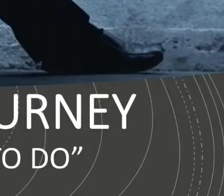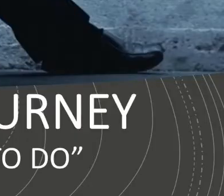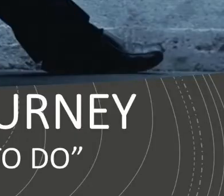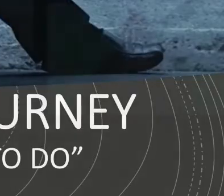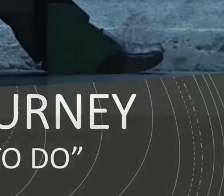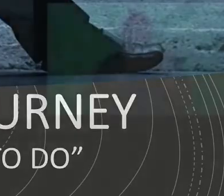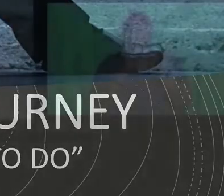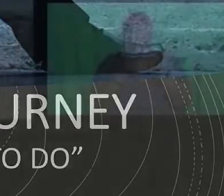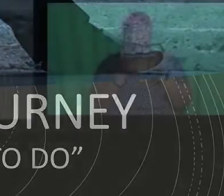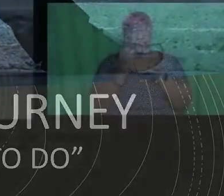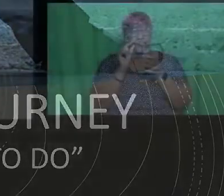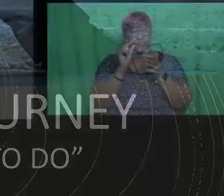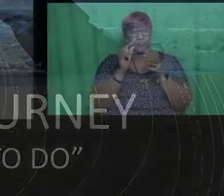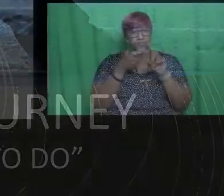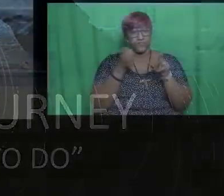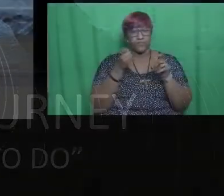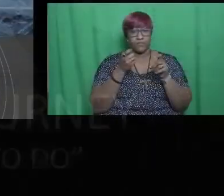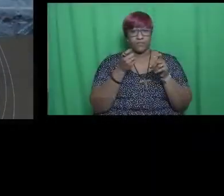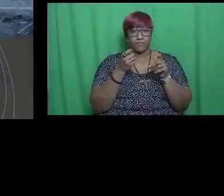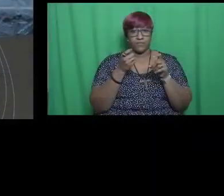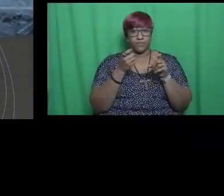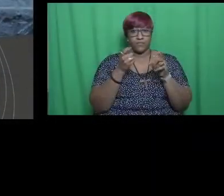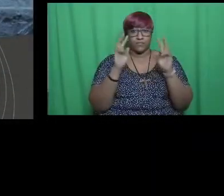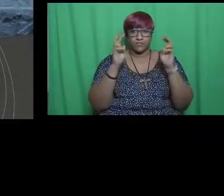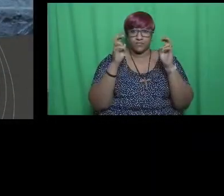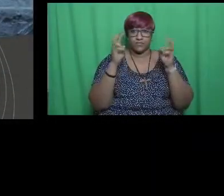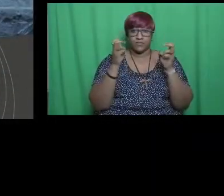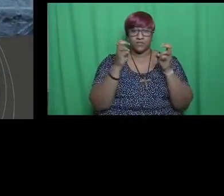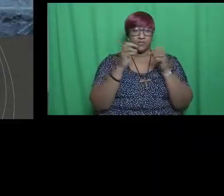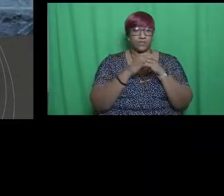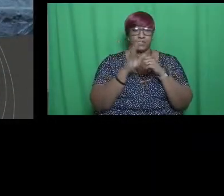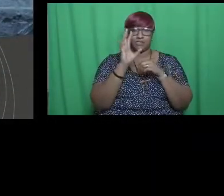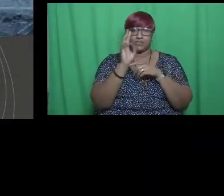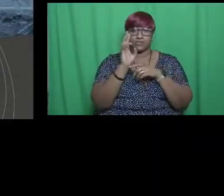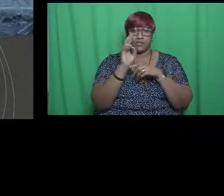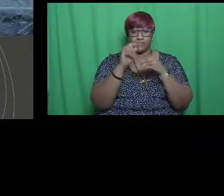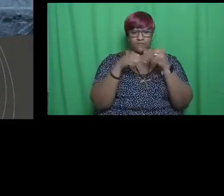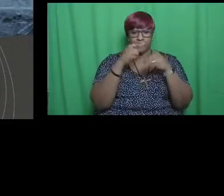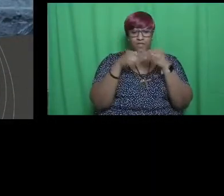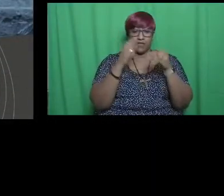just talk a little bit from the subject, the 7 mile journey.